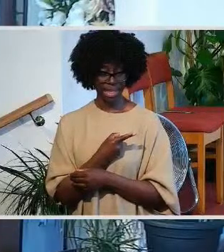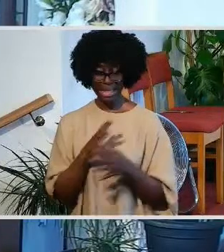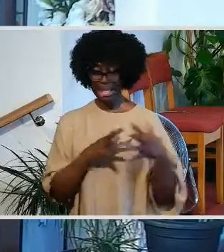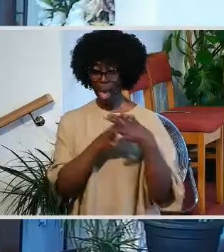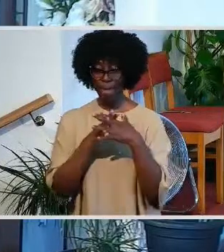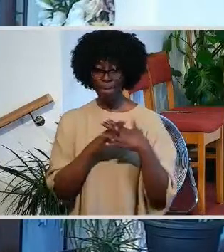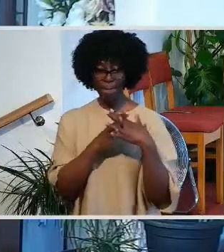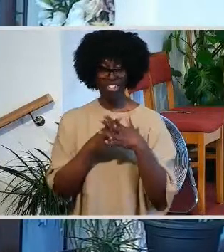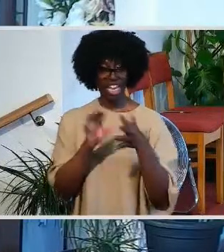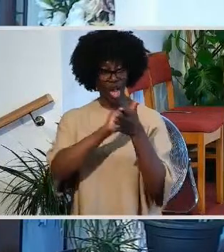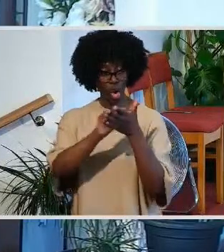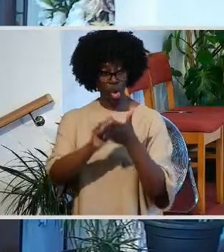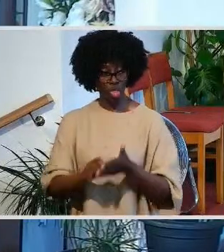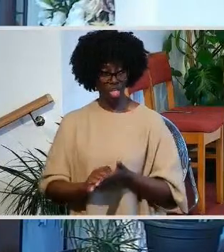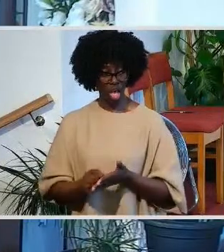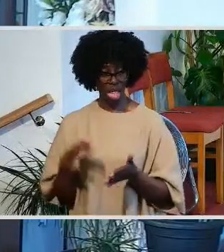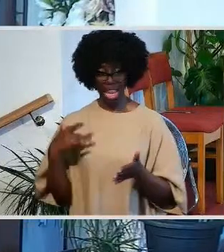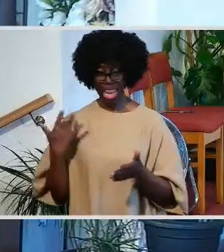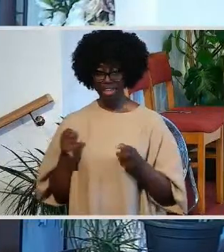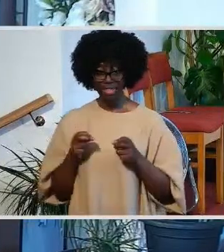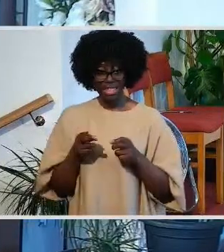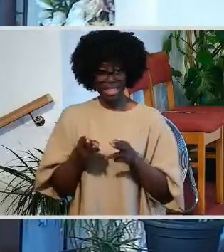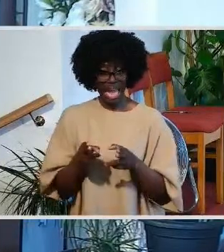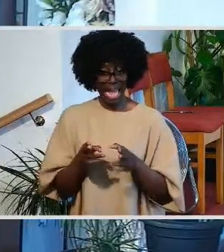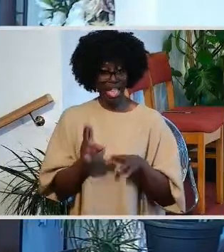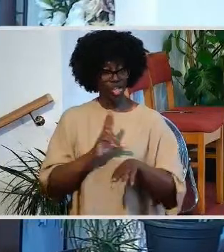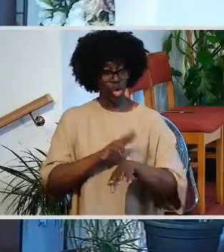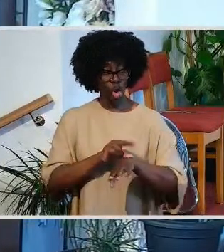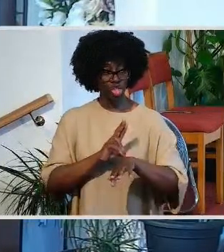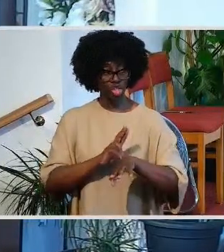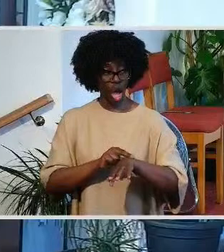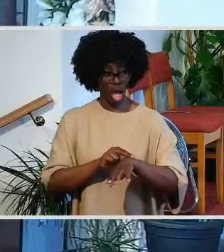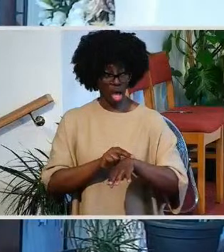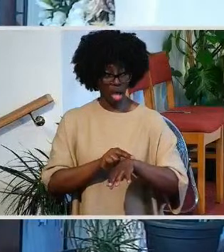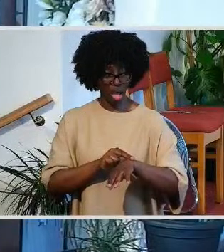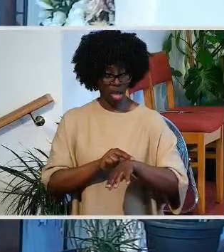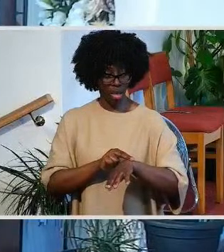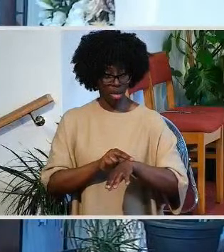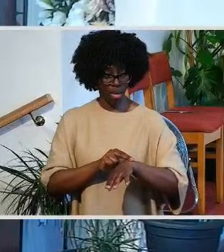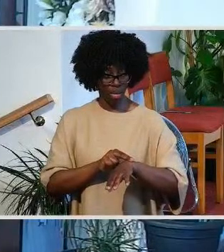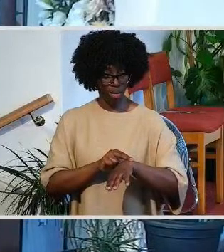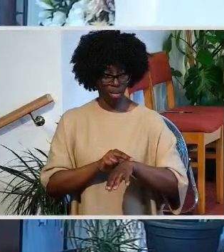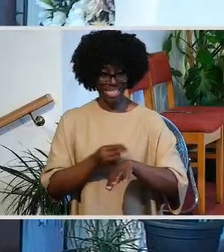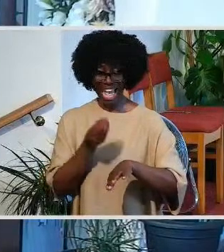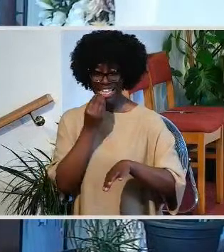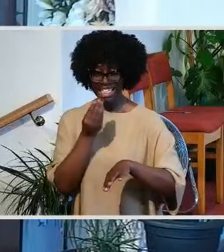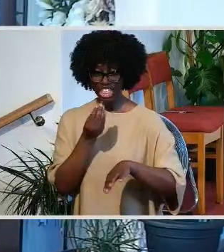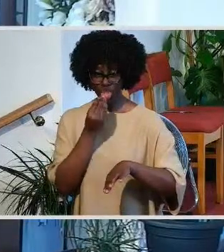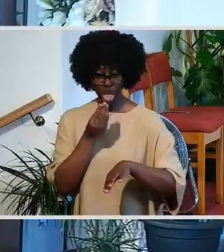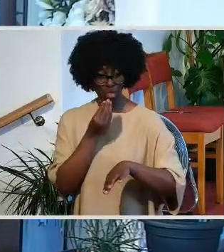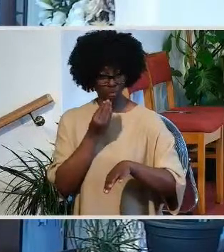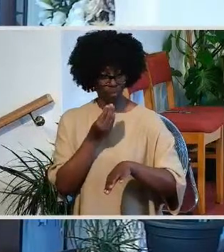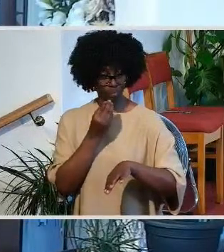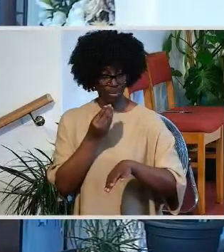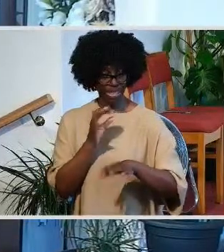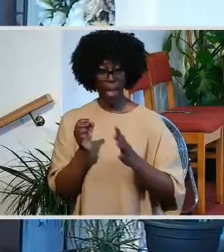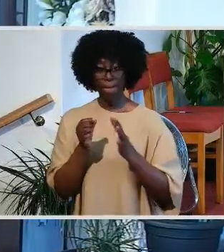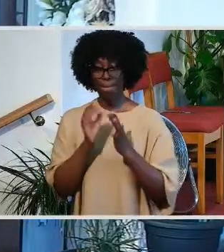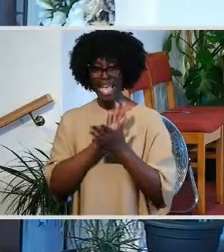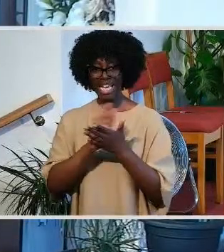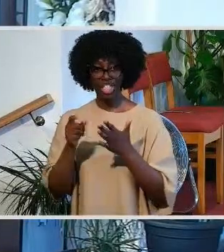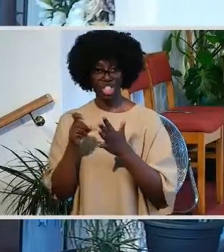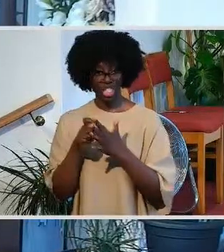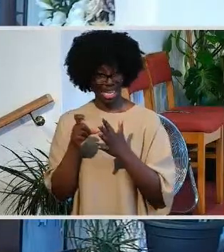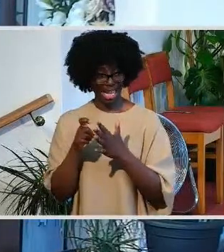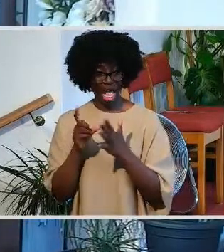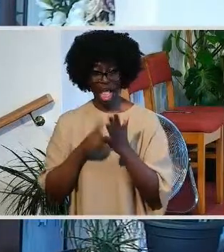American lifestyle doctor, but he's not a medical doctor. I think he did dietitian and a PhD at Loma